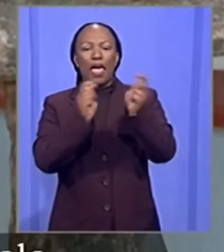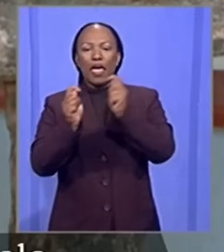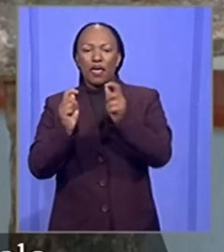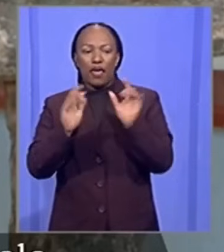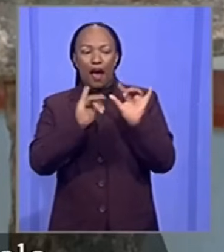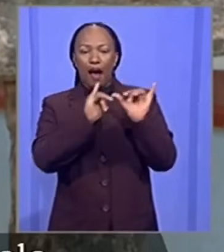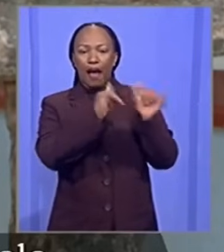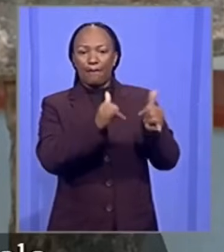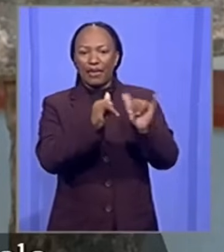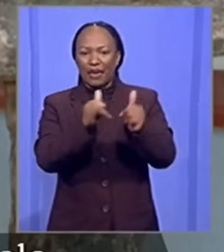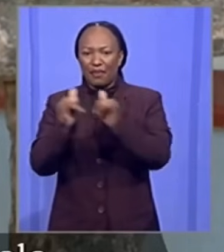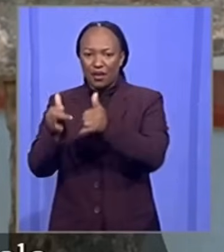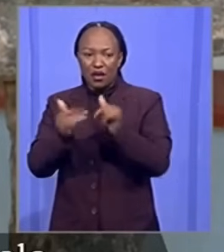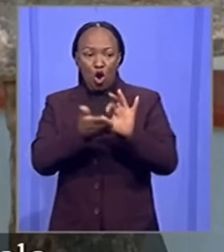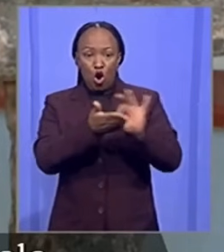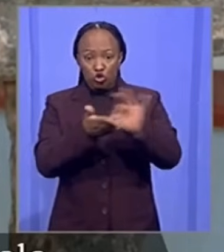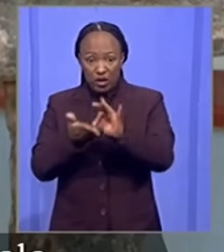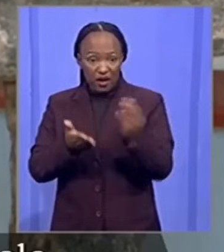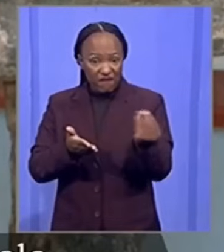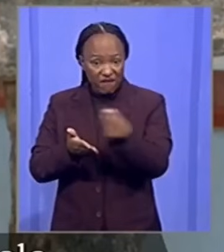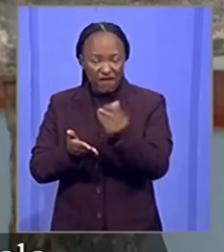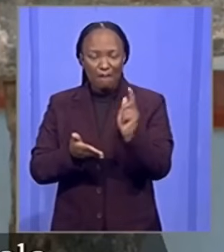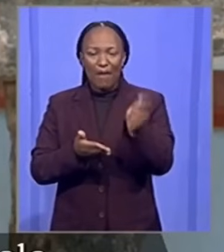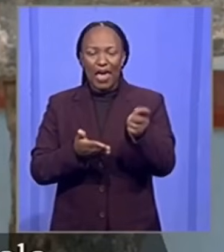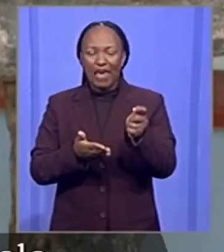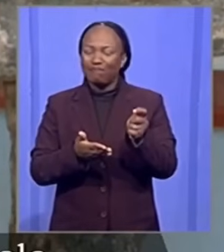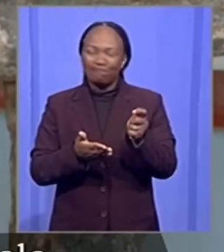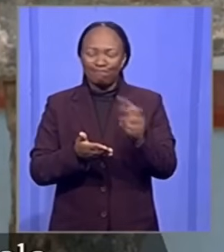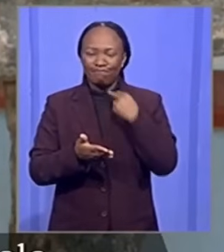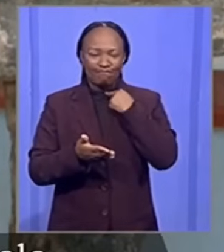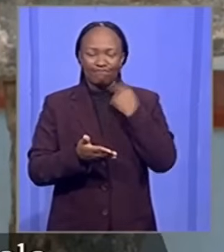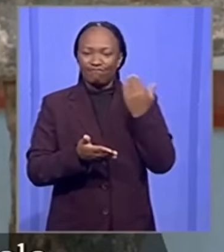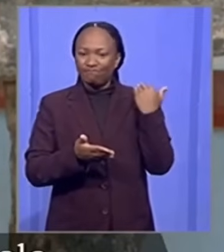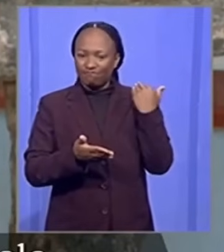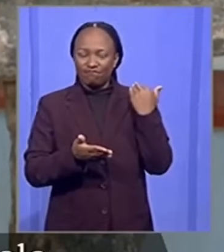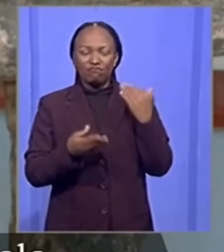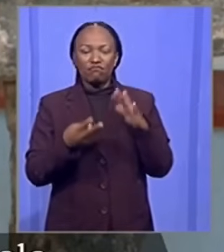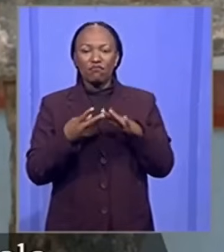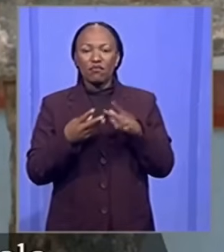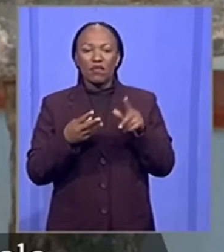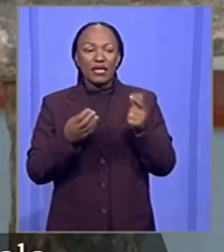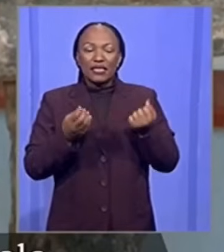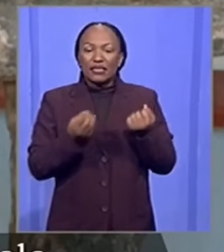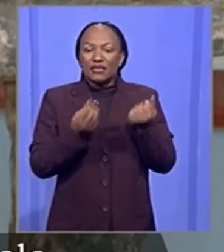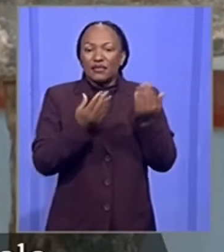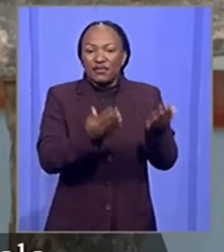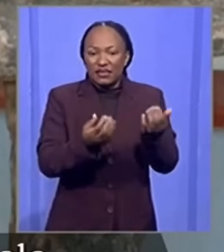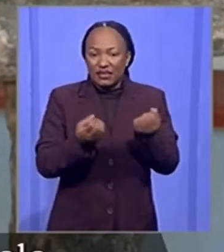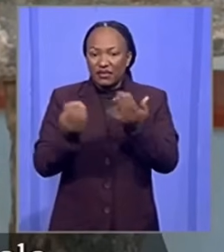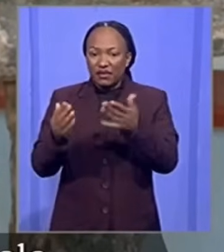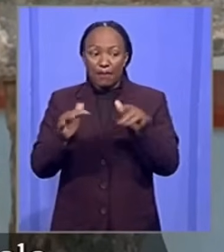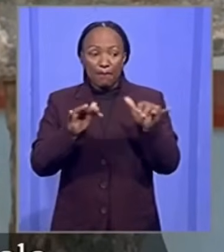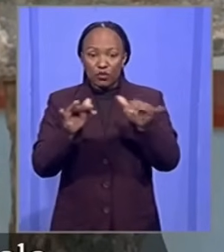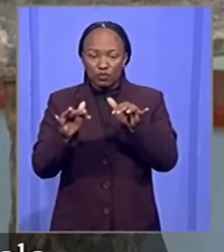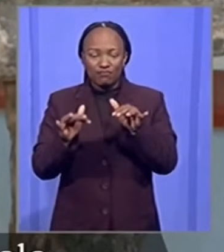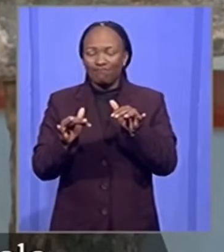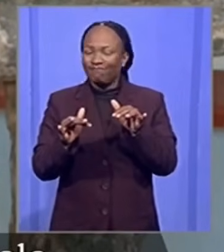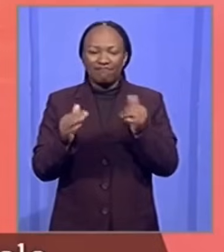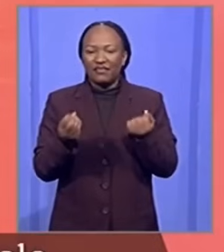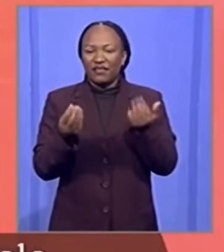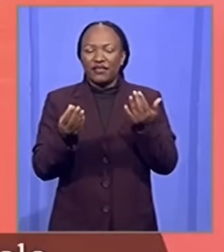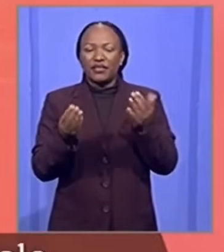di-contractors, so e selo e sa kgona le go iša ditirelo bathong ditirelo be di še di eme ka nako eo ka